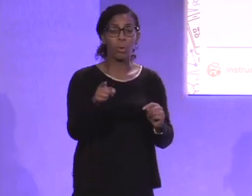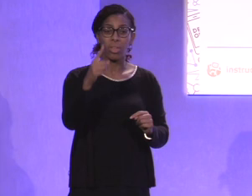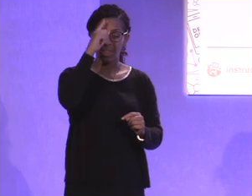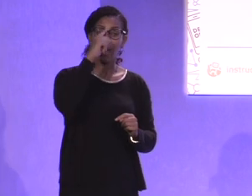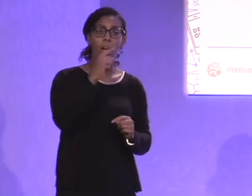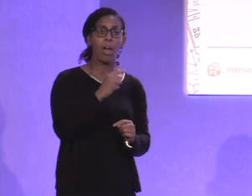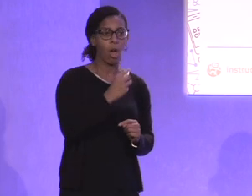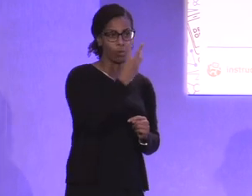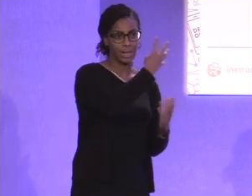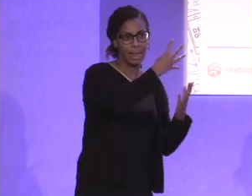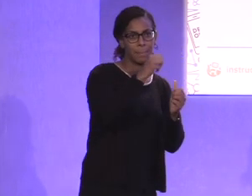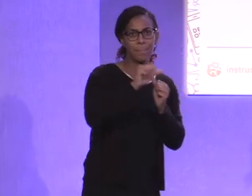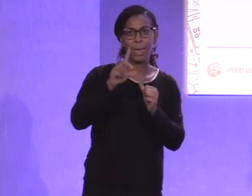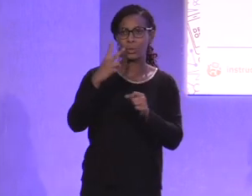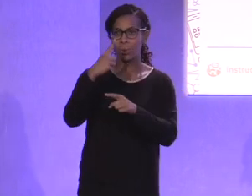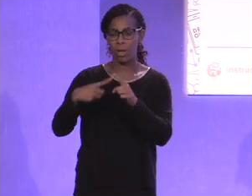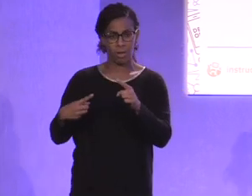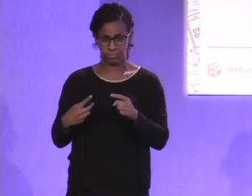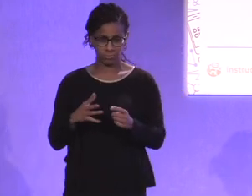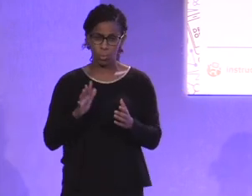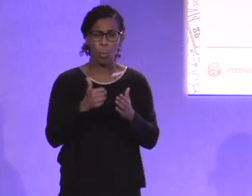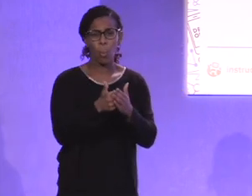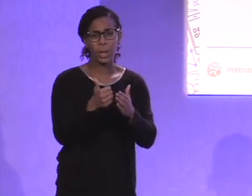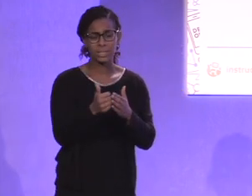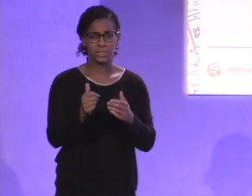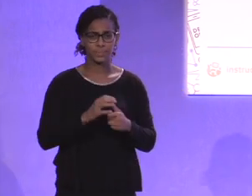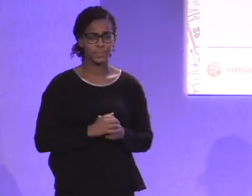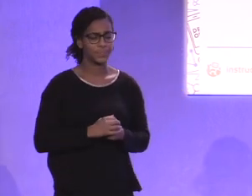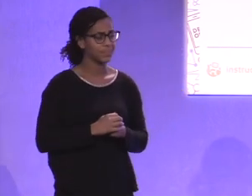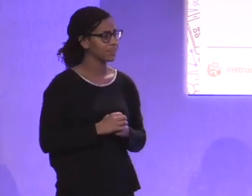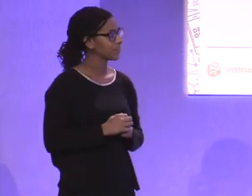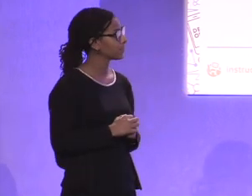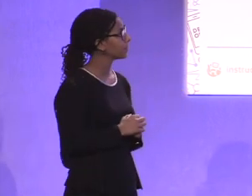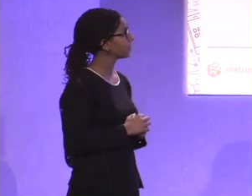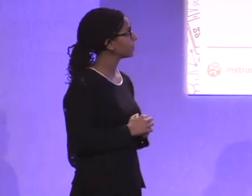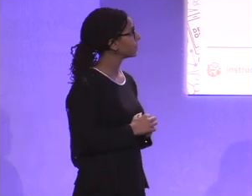2.5 nines in this instance. Too soon.